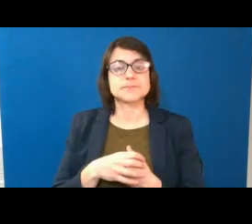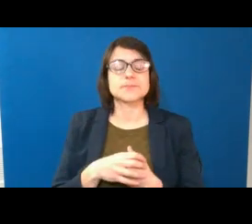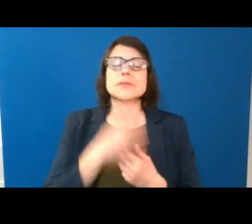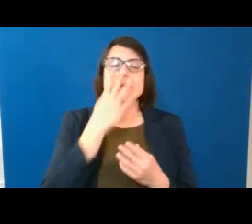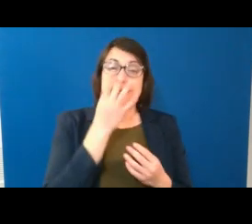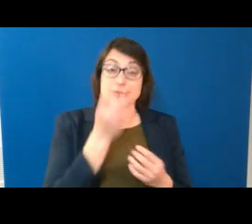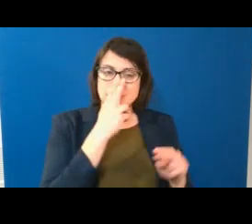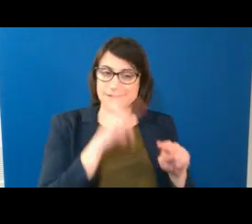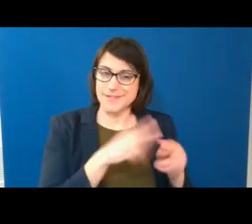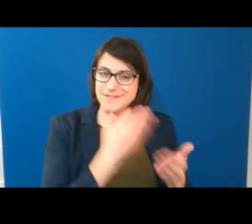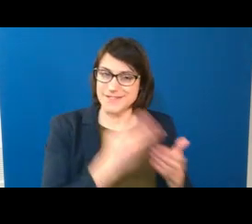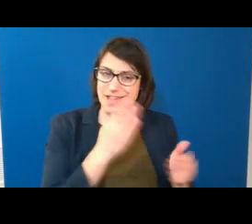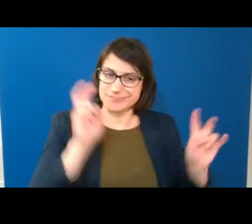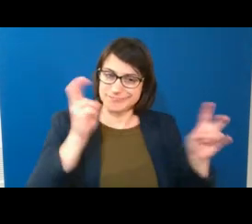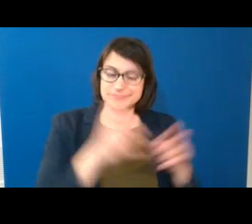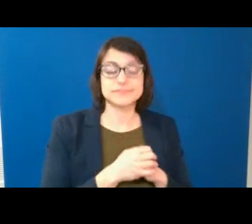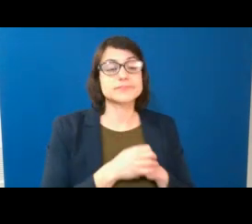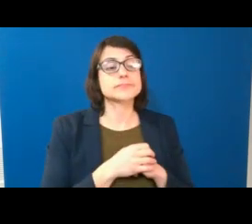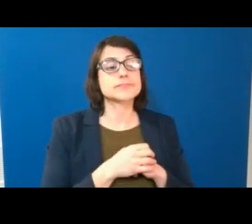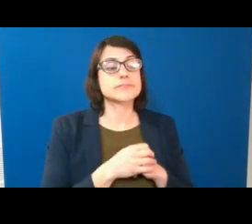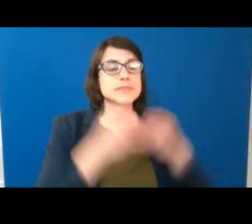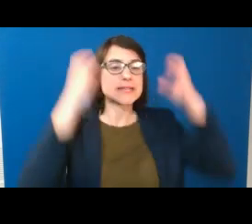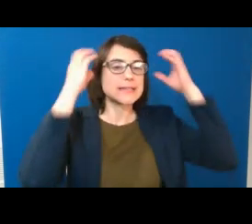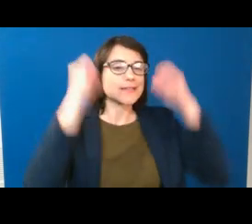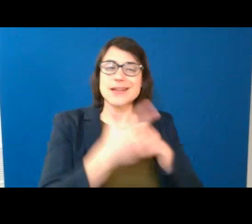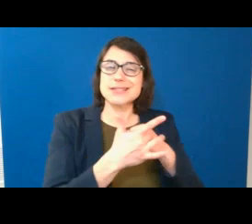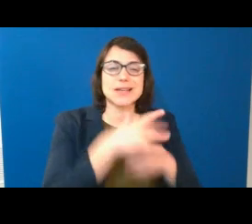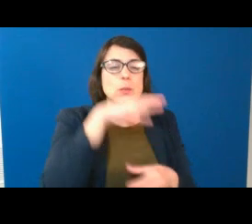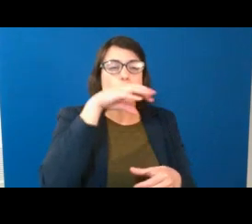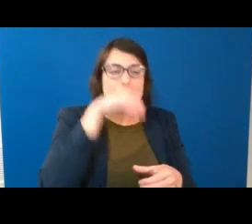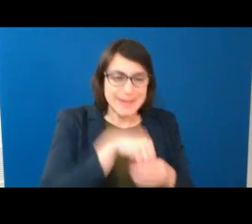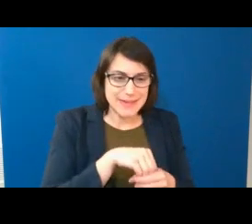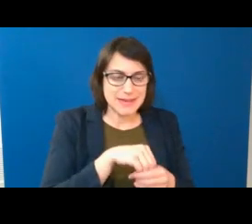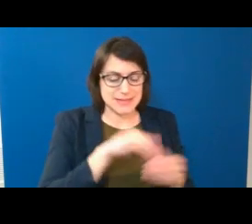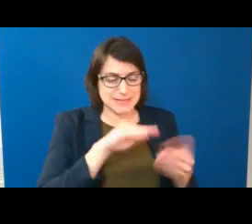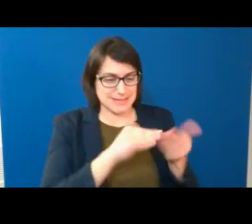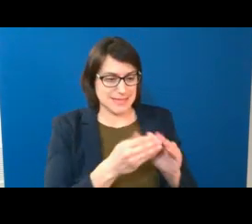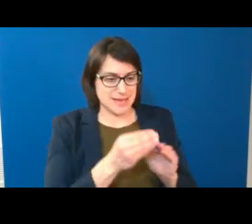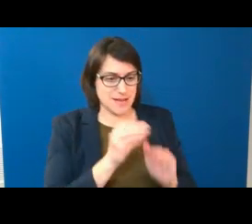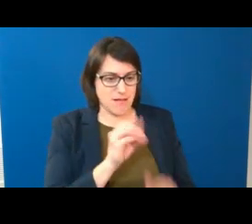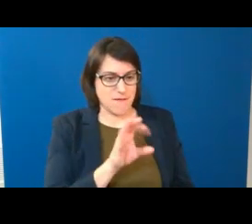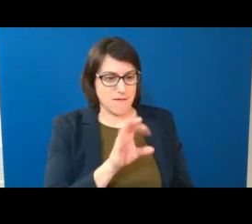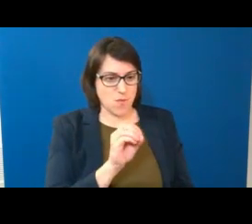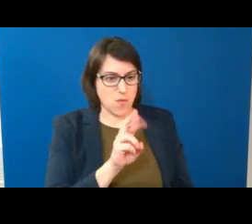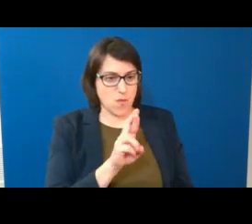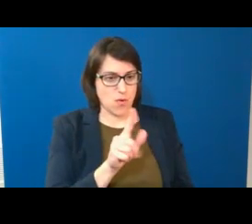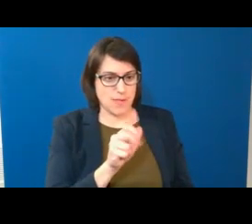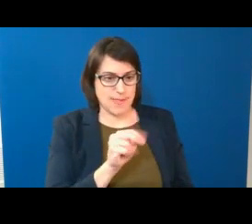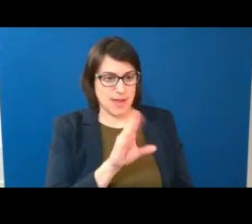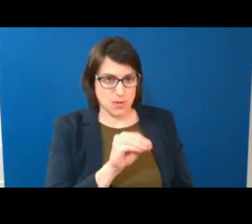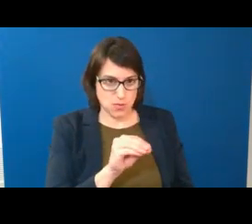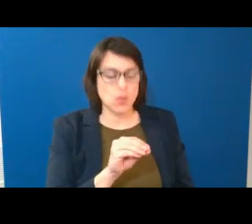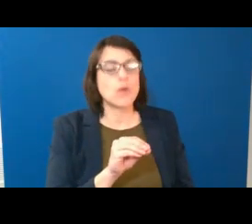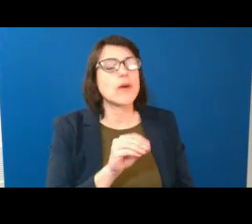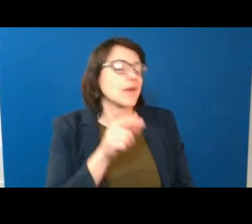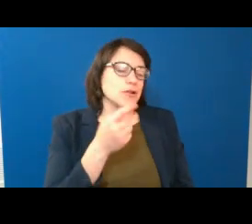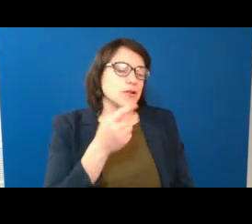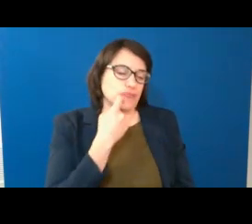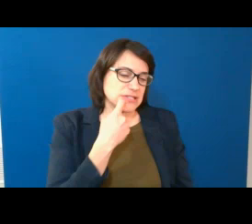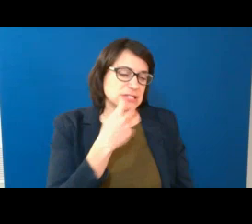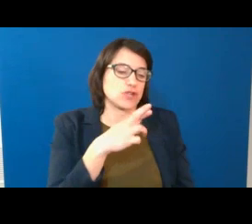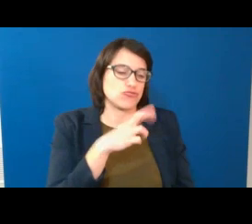is Disney is not technically within the city of Orlando. It used to be. It's not, they rezoned, so it is not